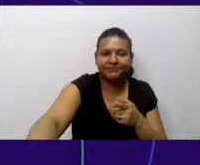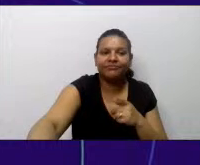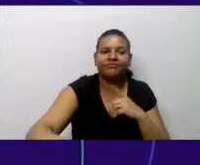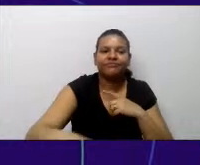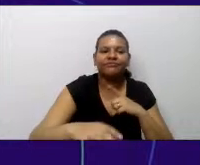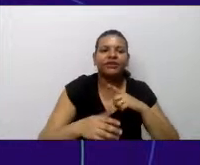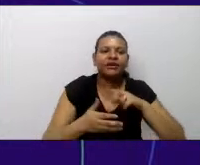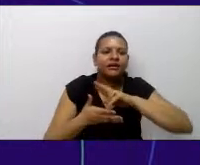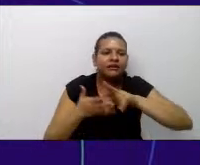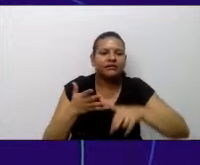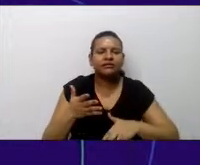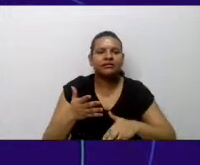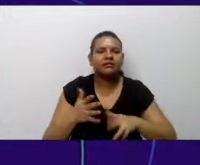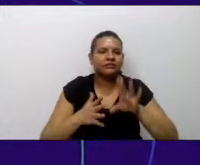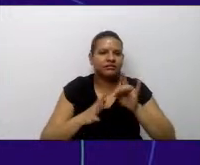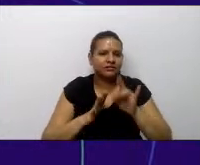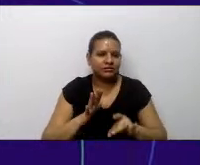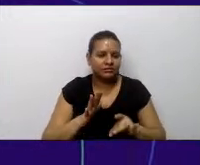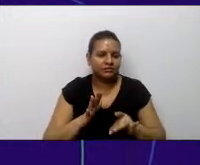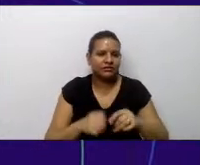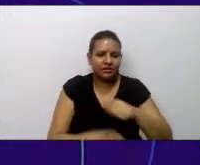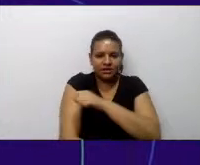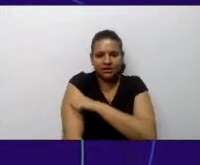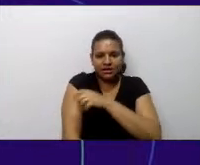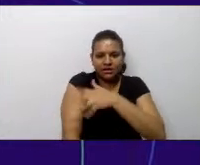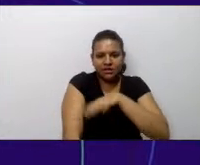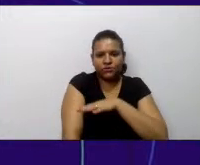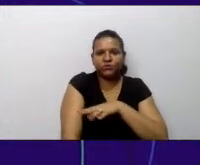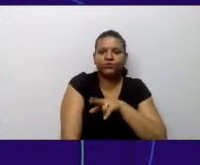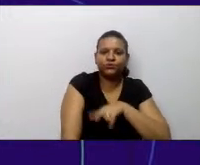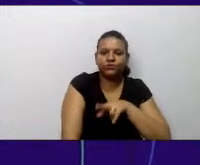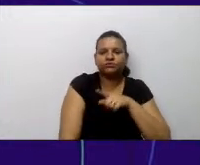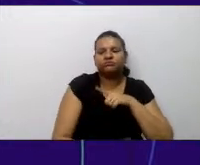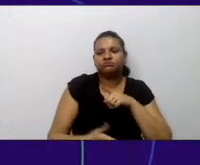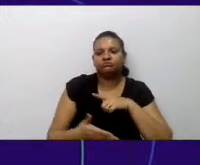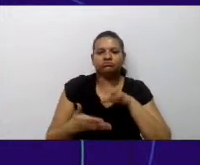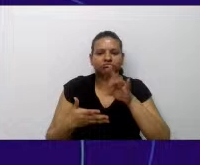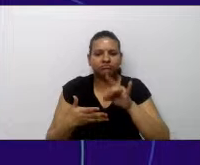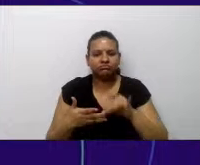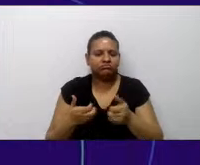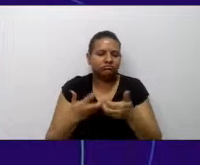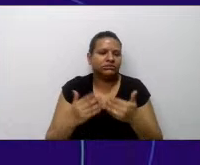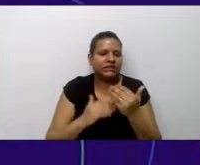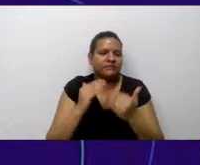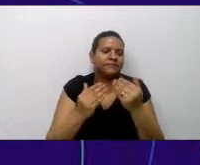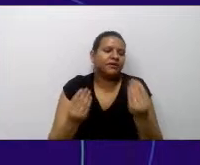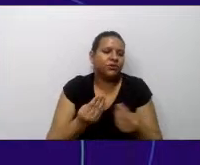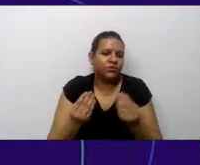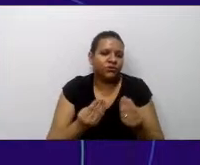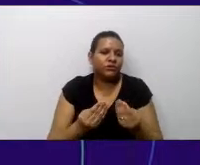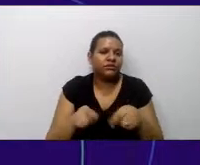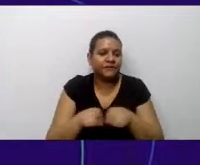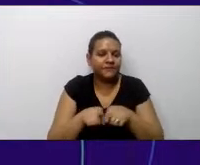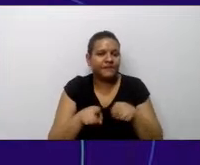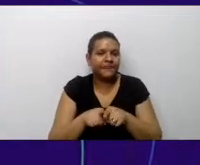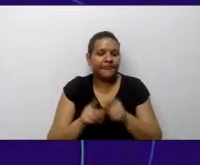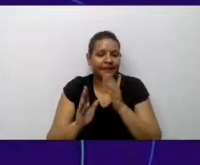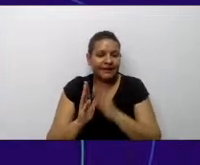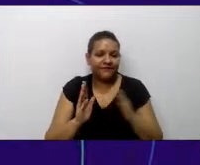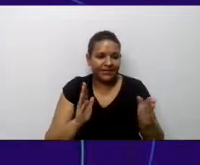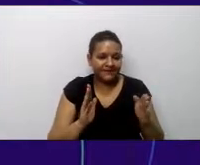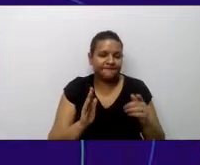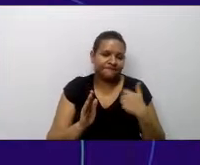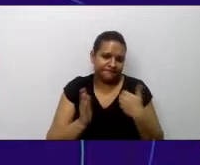to work that includes descriptions or levels of performances. I'm going to show to you right now. But it's